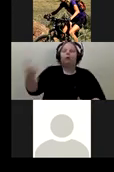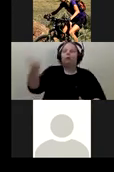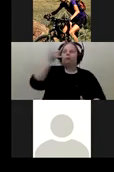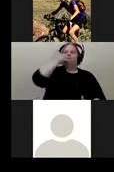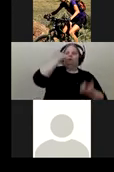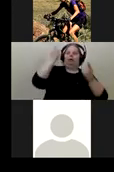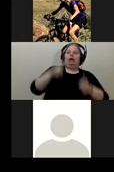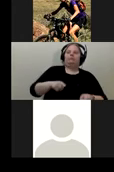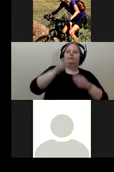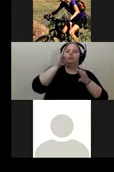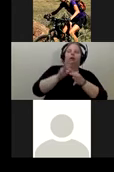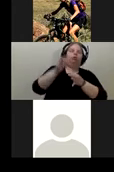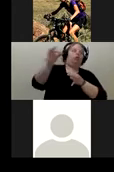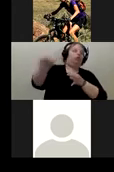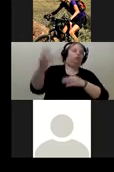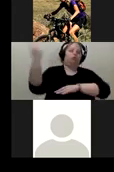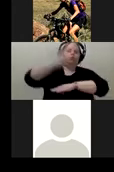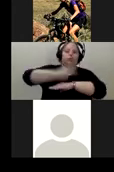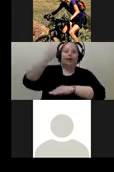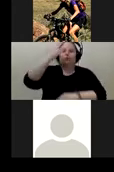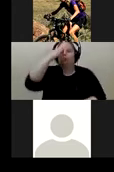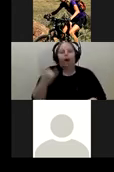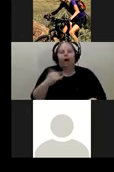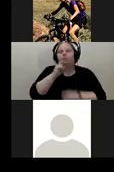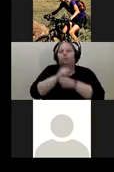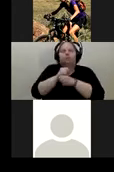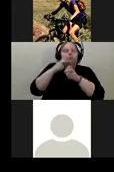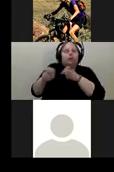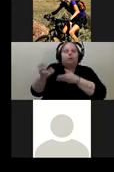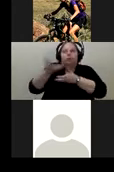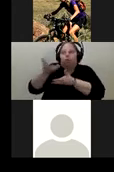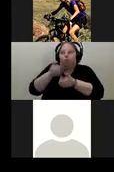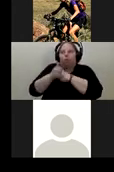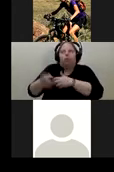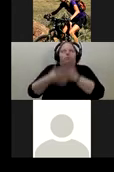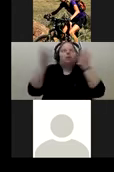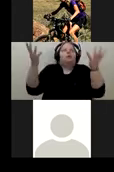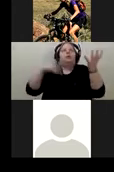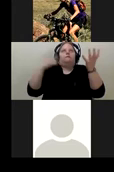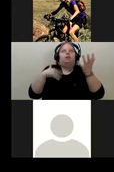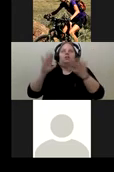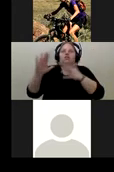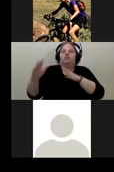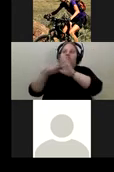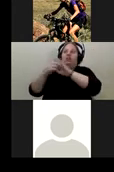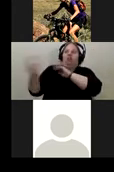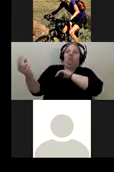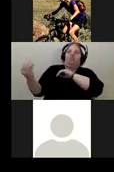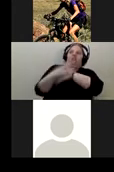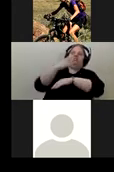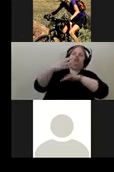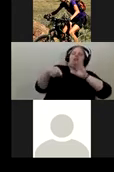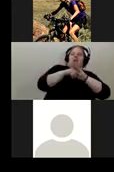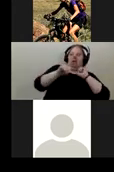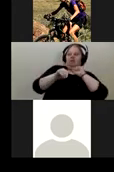decide to put them off for 2 days because they're difficult to work with. I'm just fighting fire with fire. It doesn't hurt